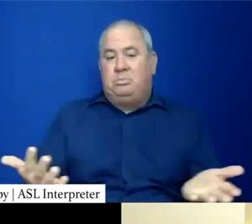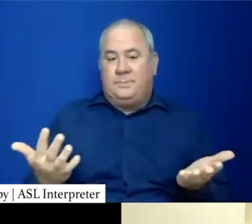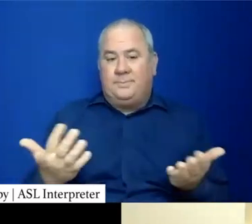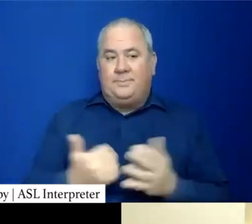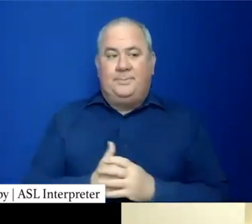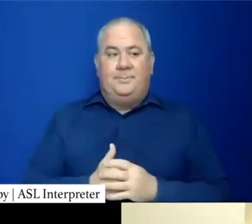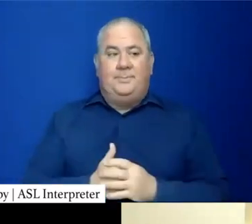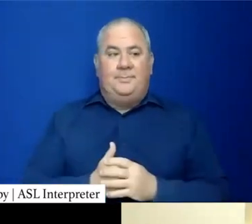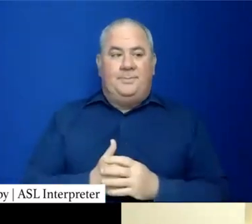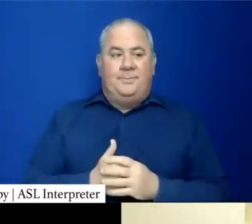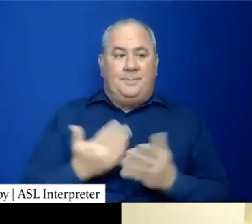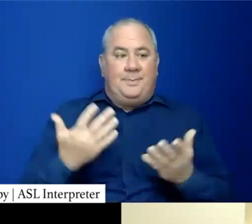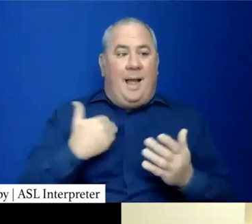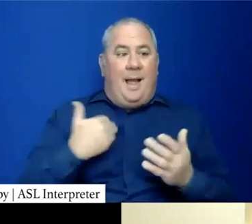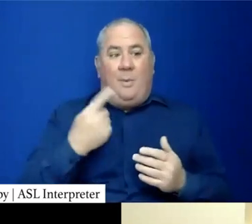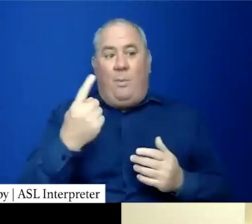to do it all, because